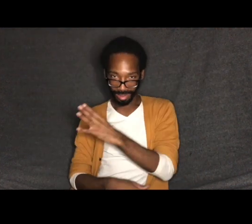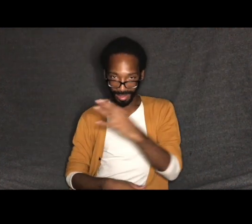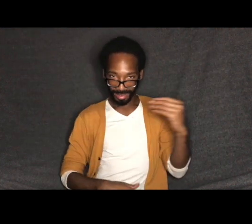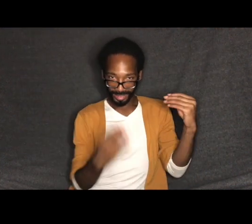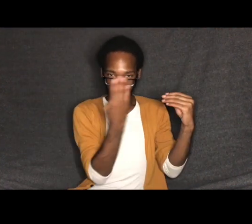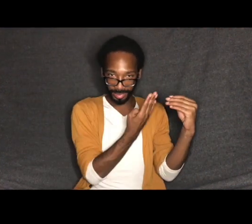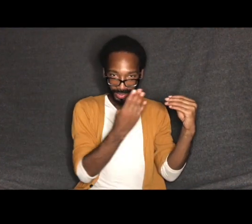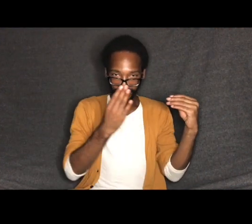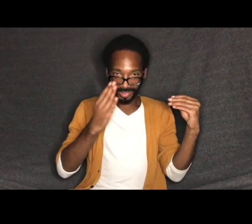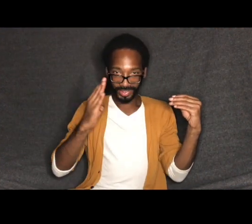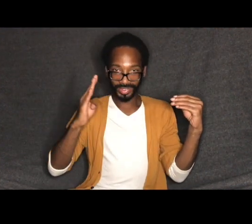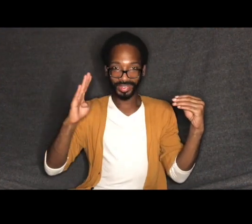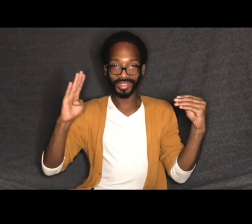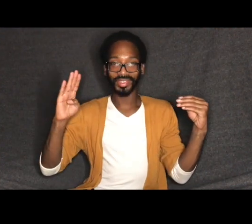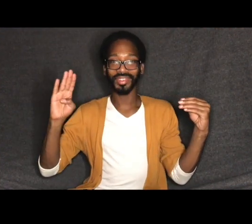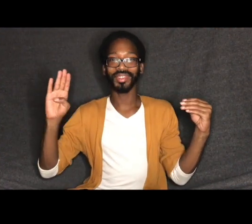blue.